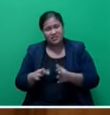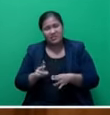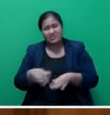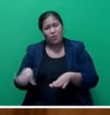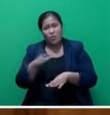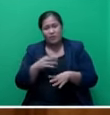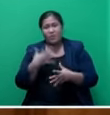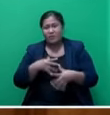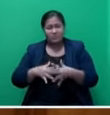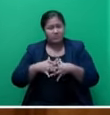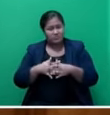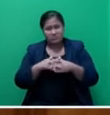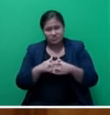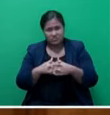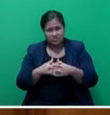me, is really